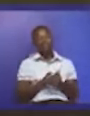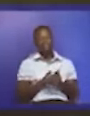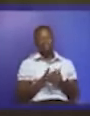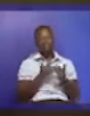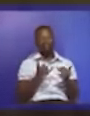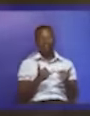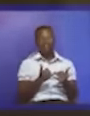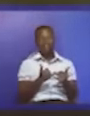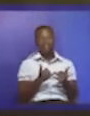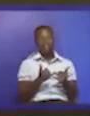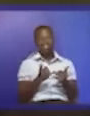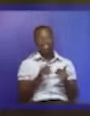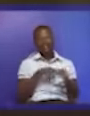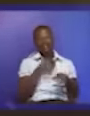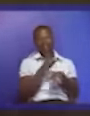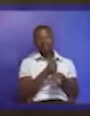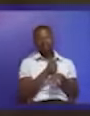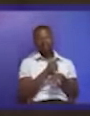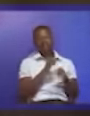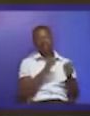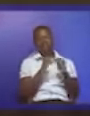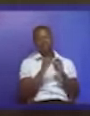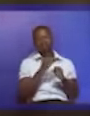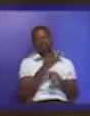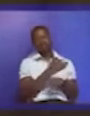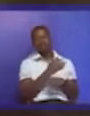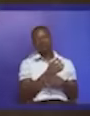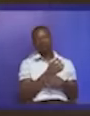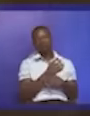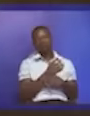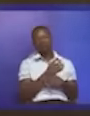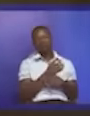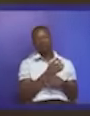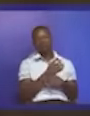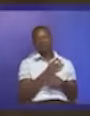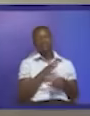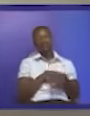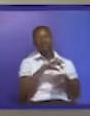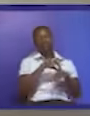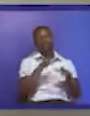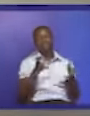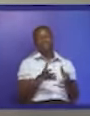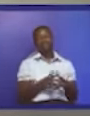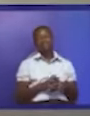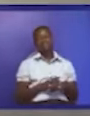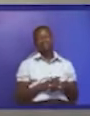thou establish the dominion thereof upon the earth?